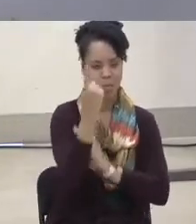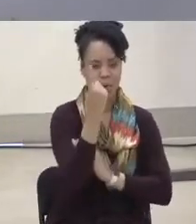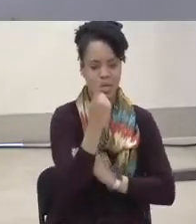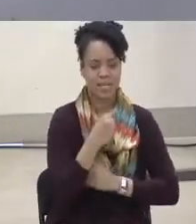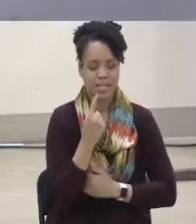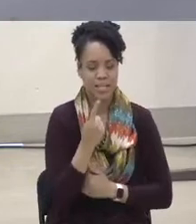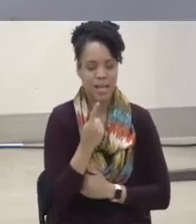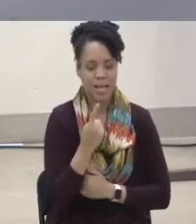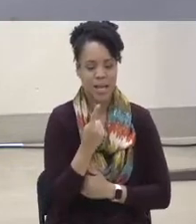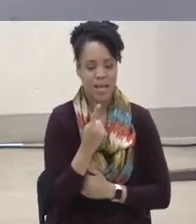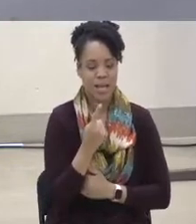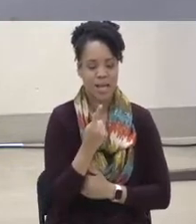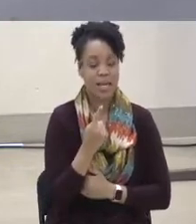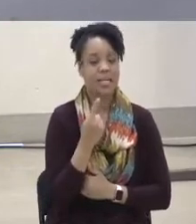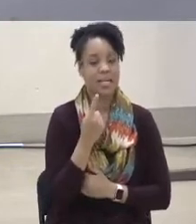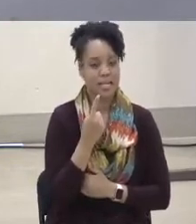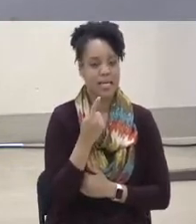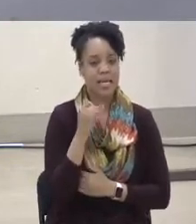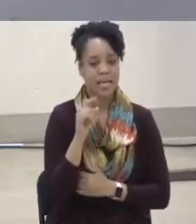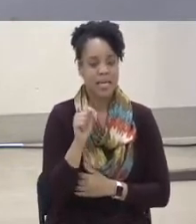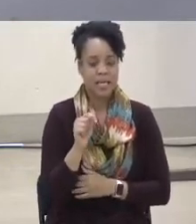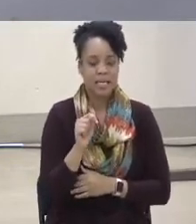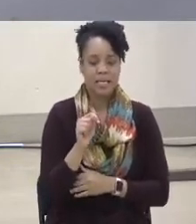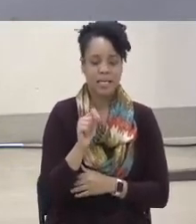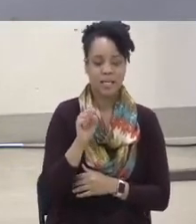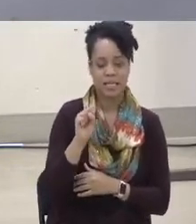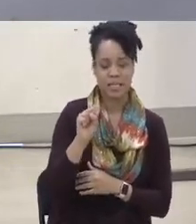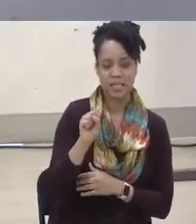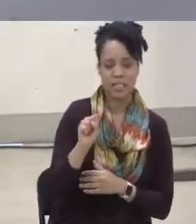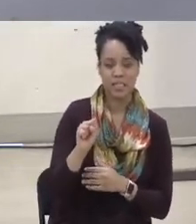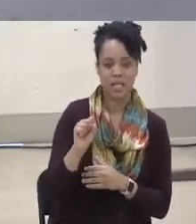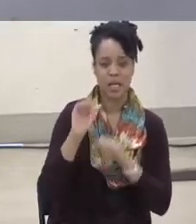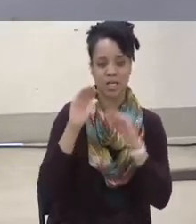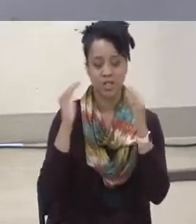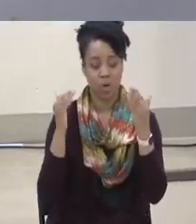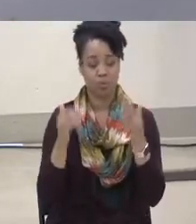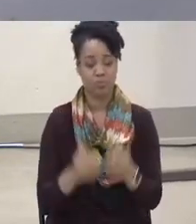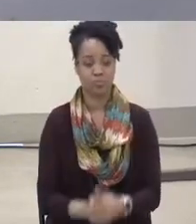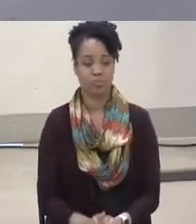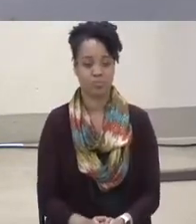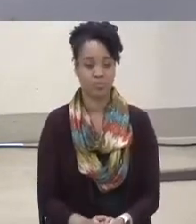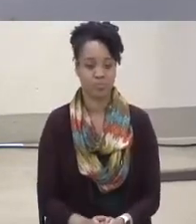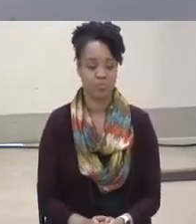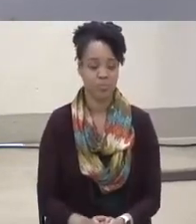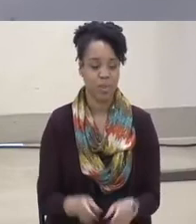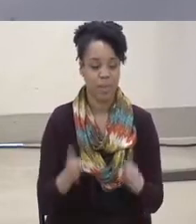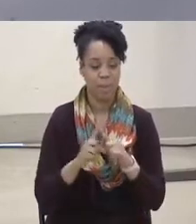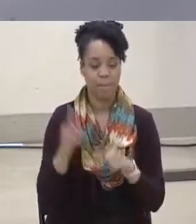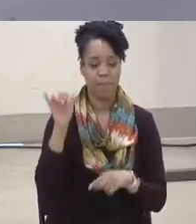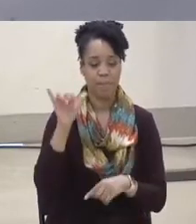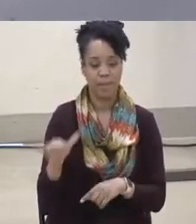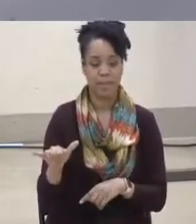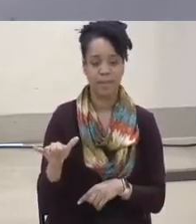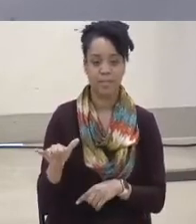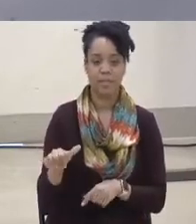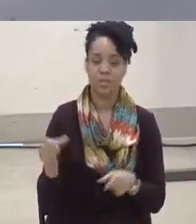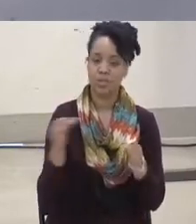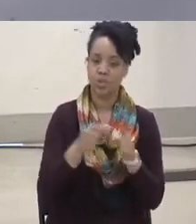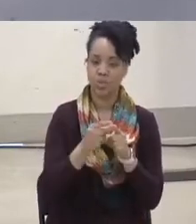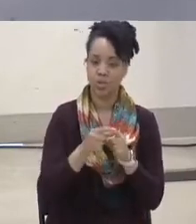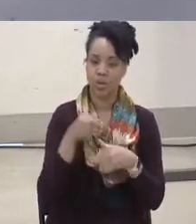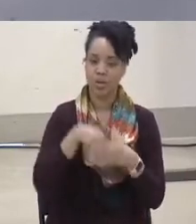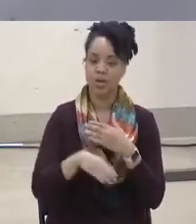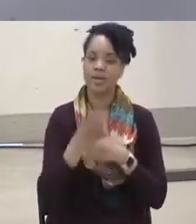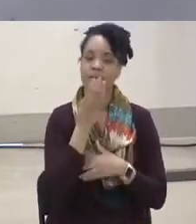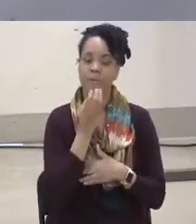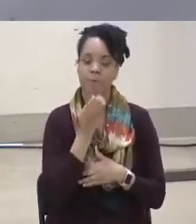es la misma palabra que se usa en Génesis cuando Dios comenzó a crear. But that is the word in Hebrew for